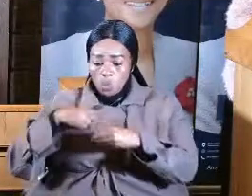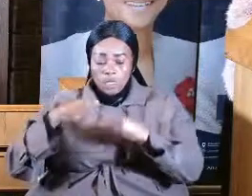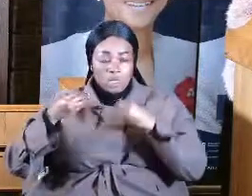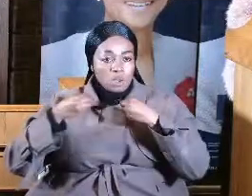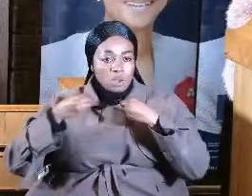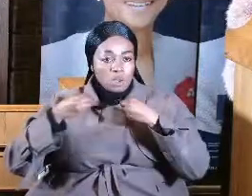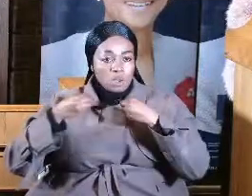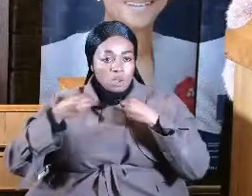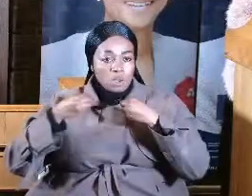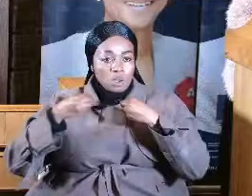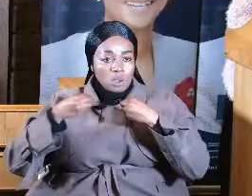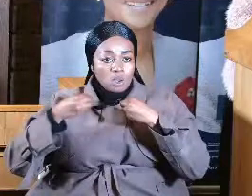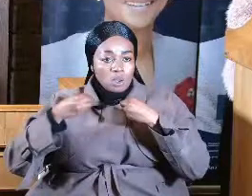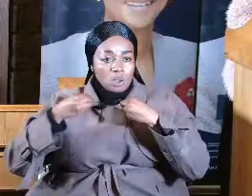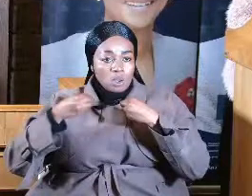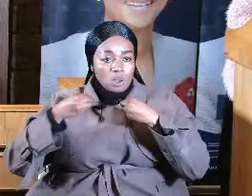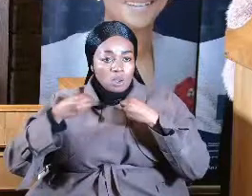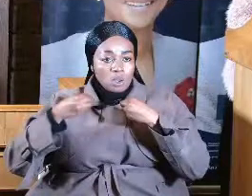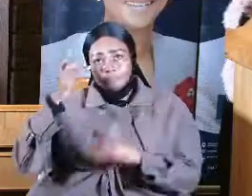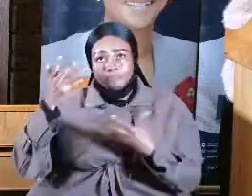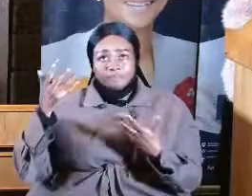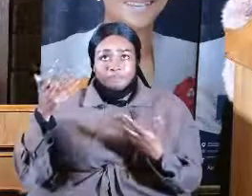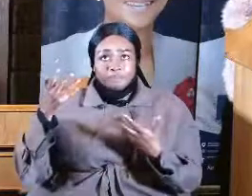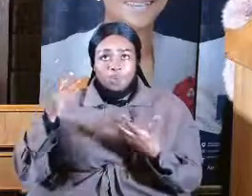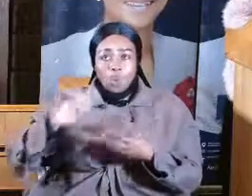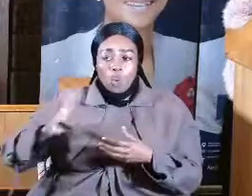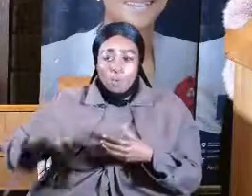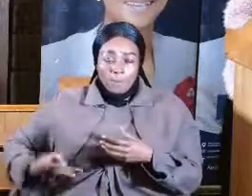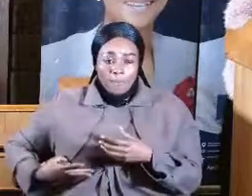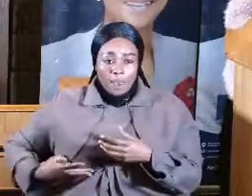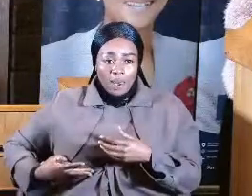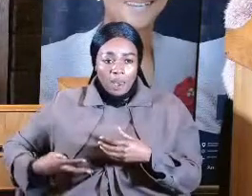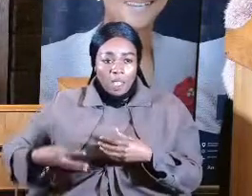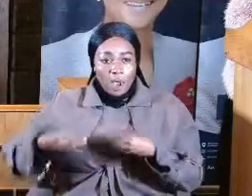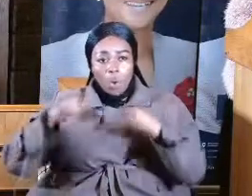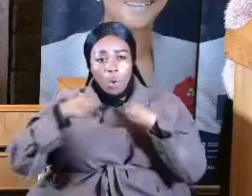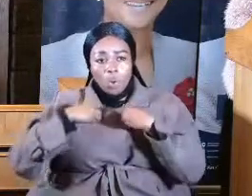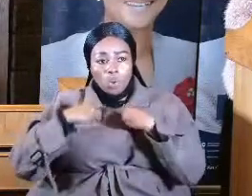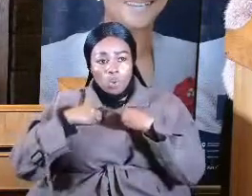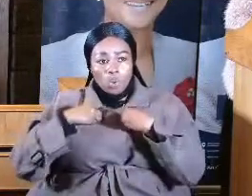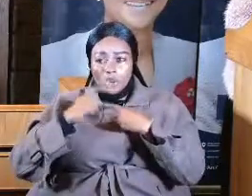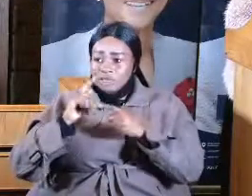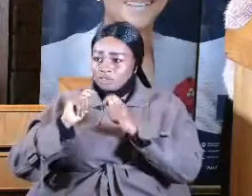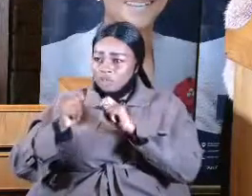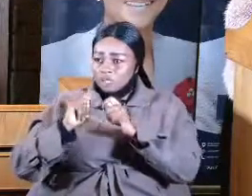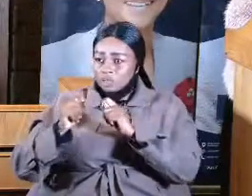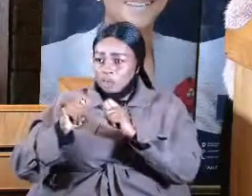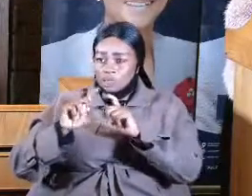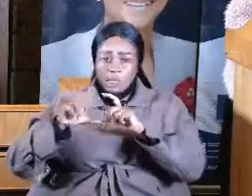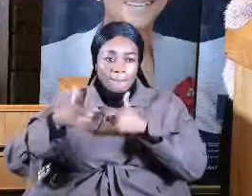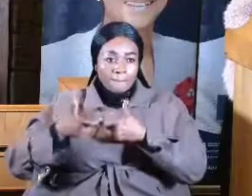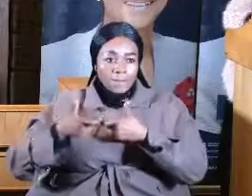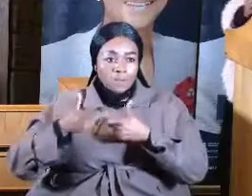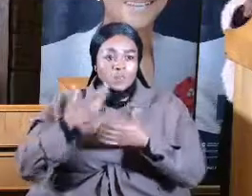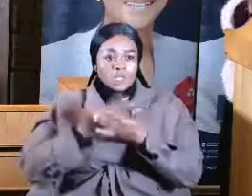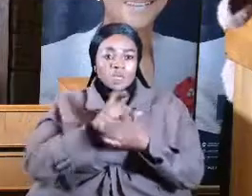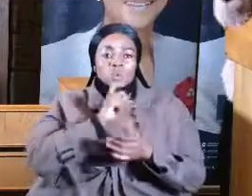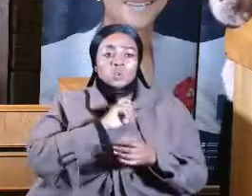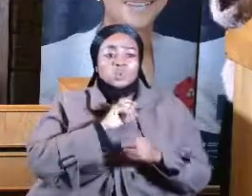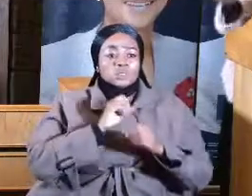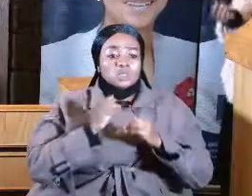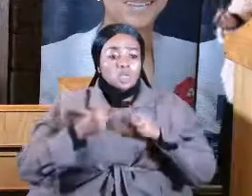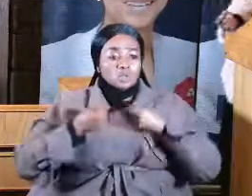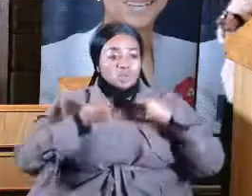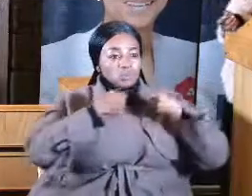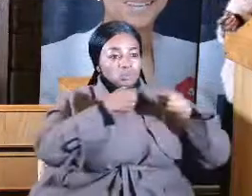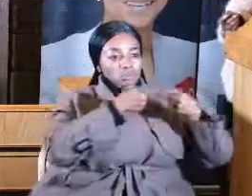black owned or even women, black women owned logistic companies that we use, or maybe that we can